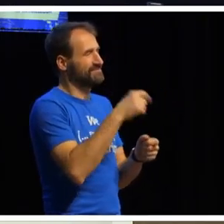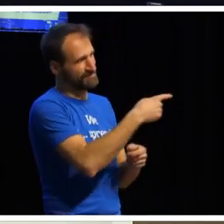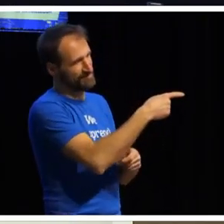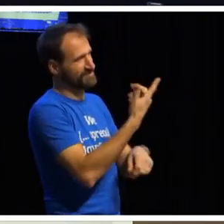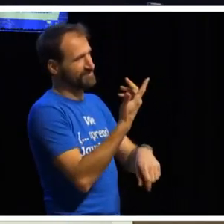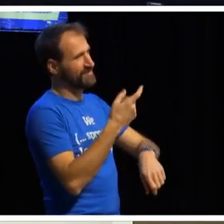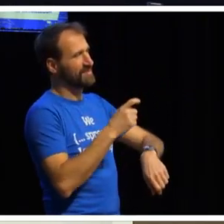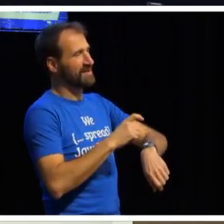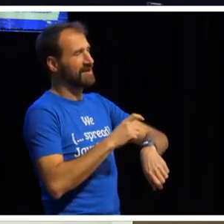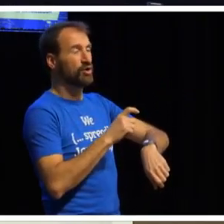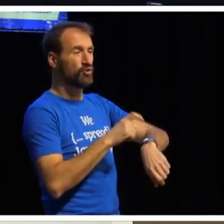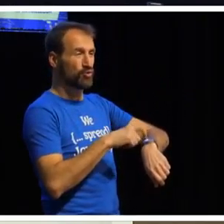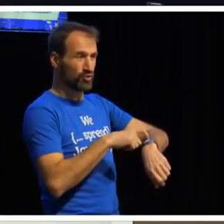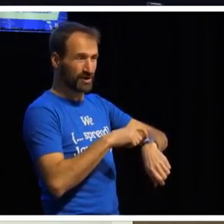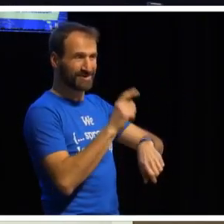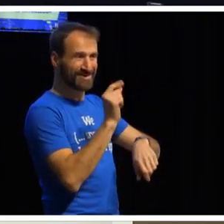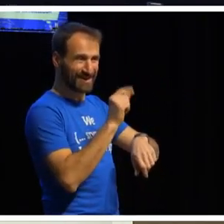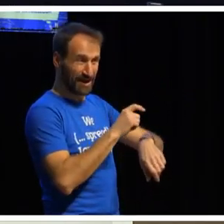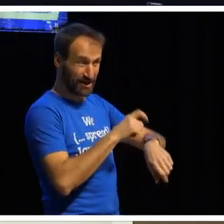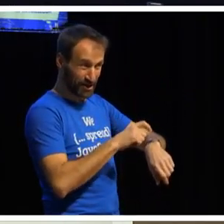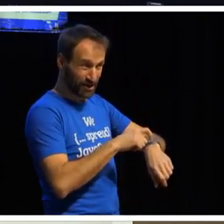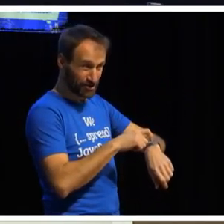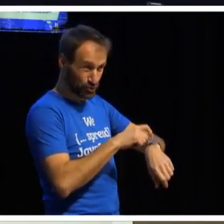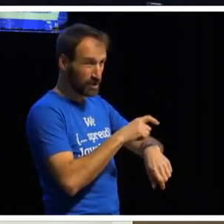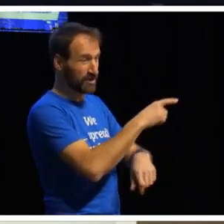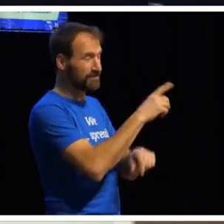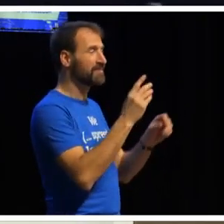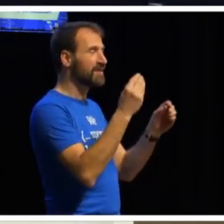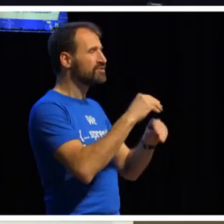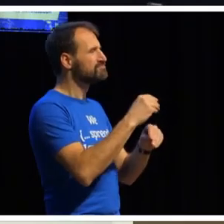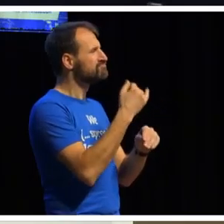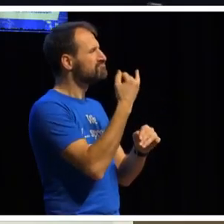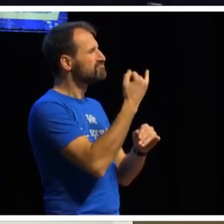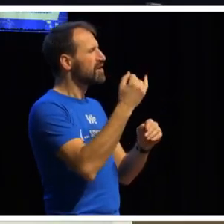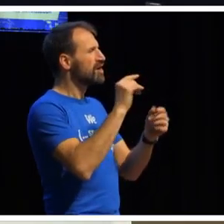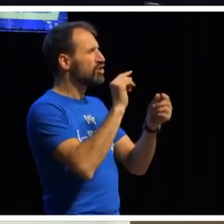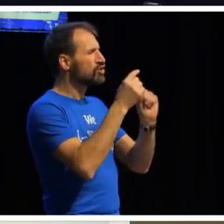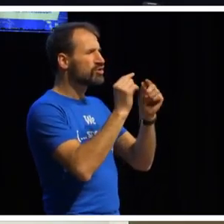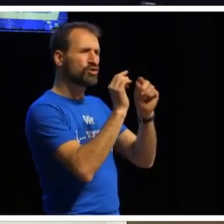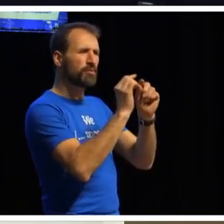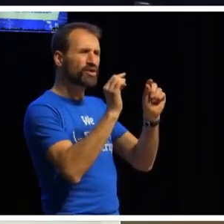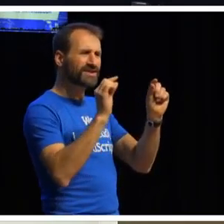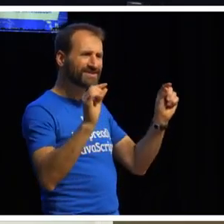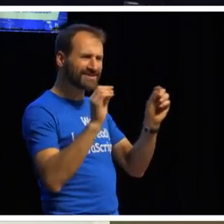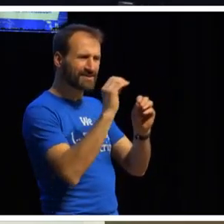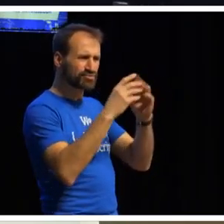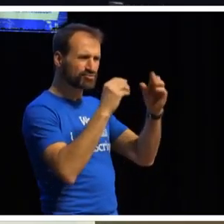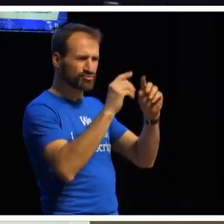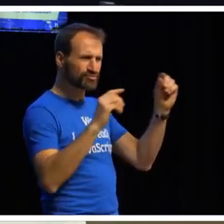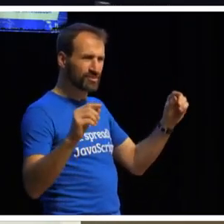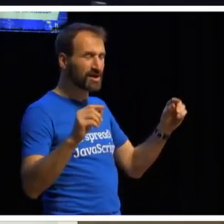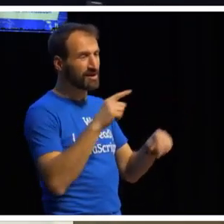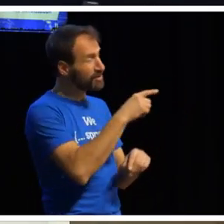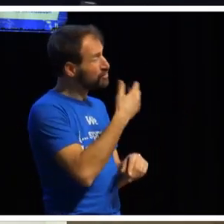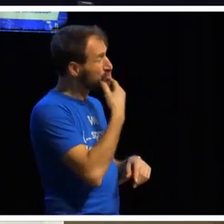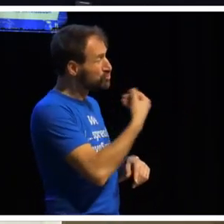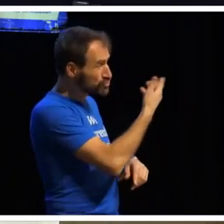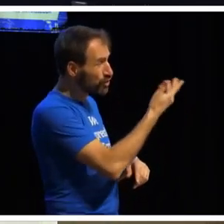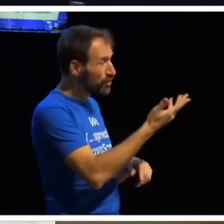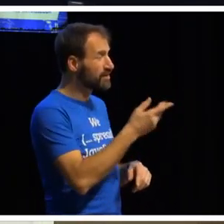of individual components. And you know, it's really nice, but at the same time, it must have taken weeks